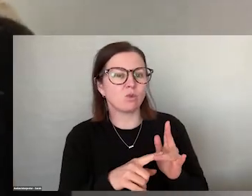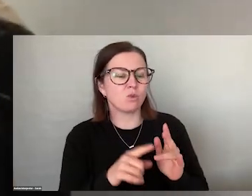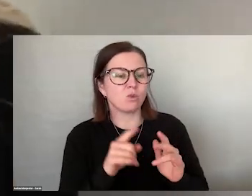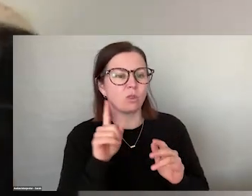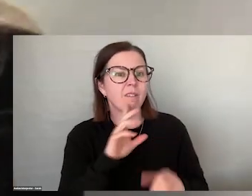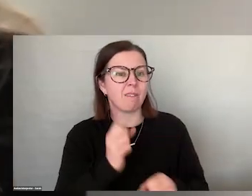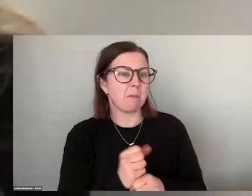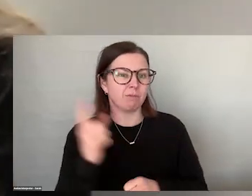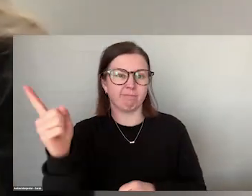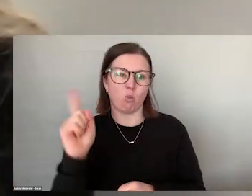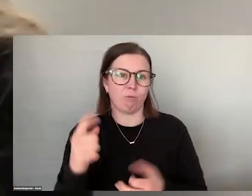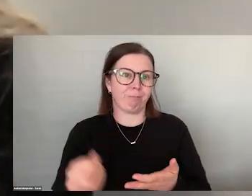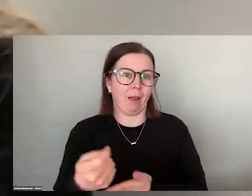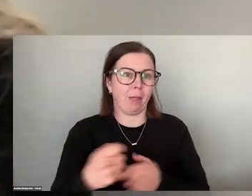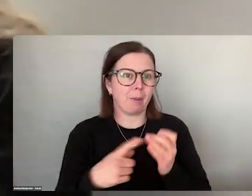government is paying the bill.